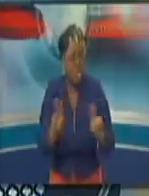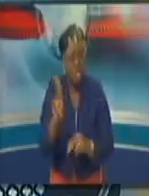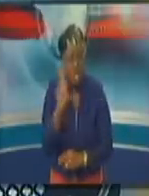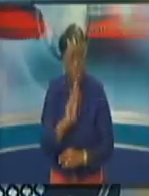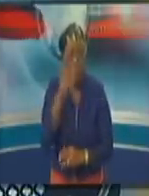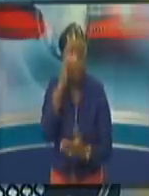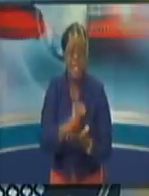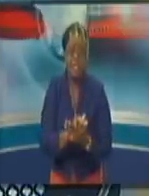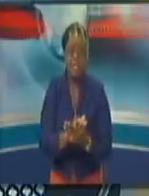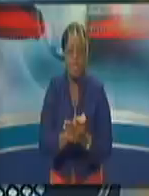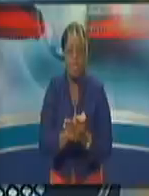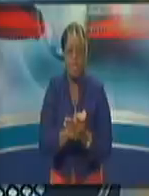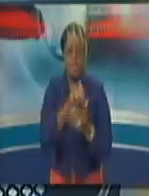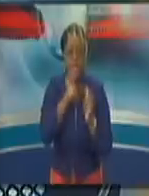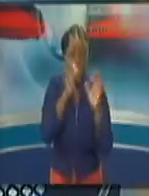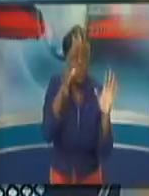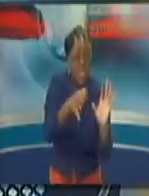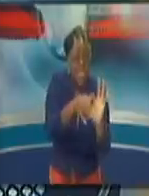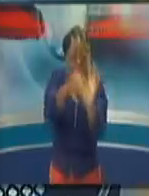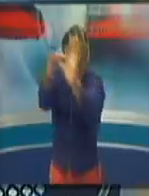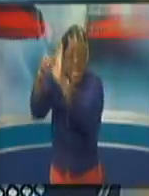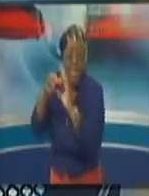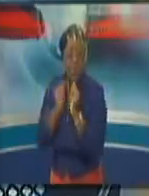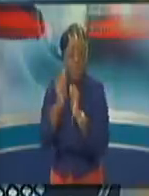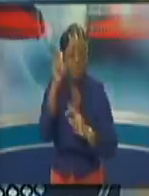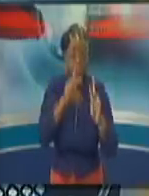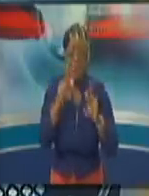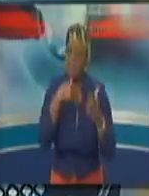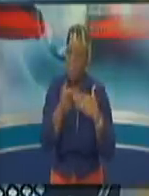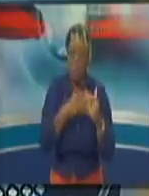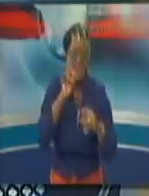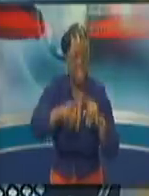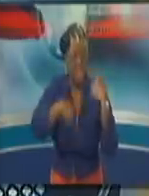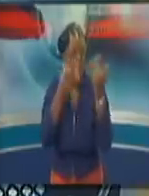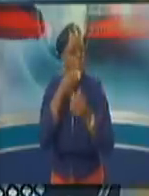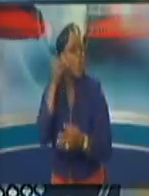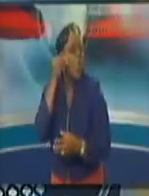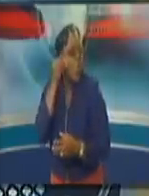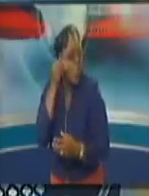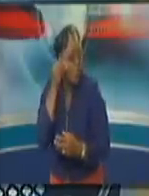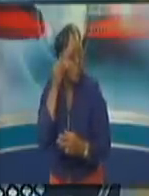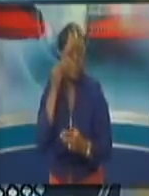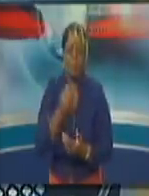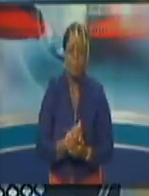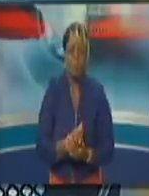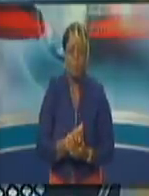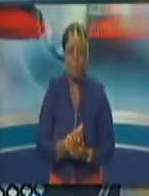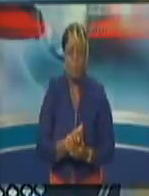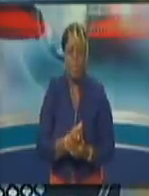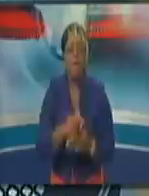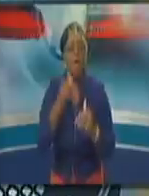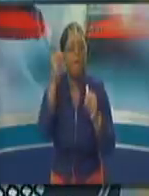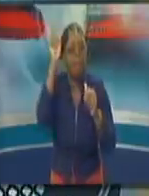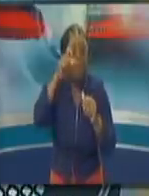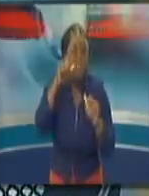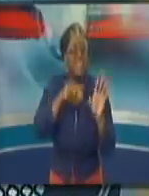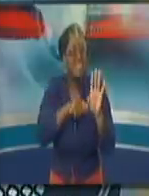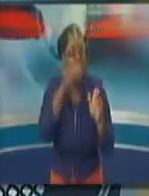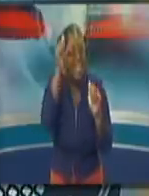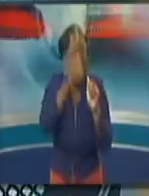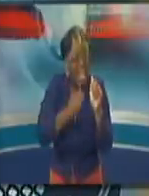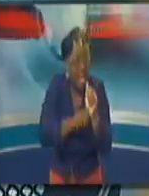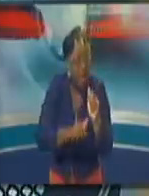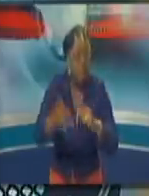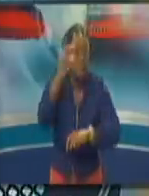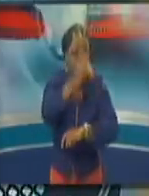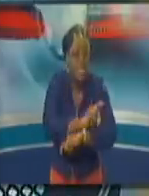are connected to people even if you can't visit them at this time. And of course, start each day with gratitude. Focus on the positive things.